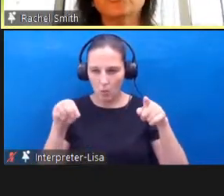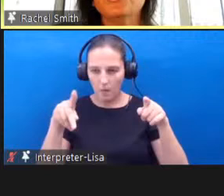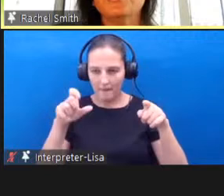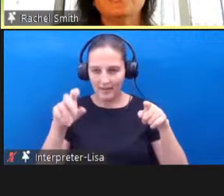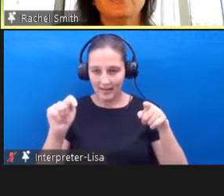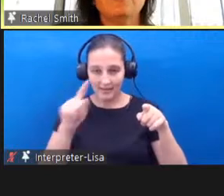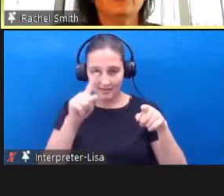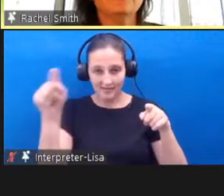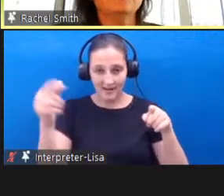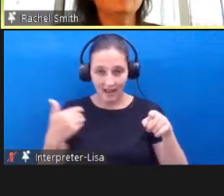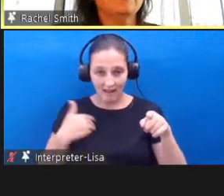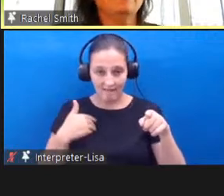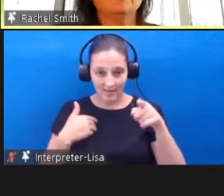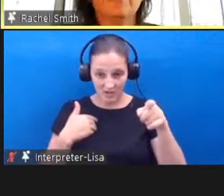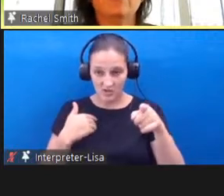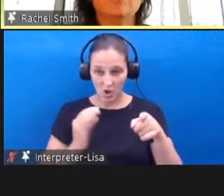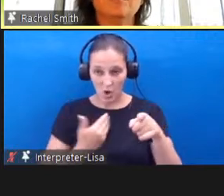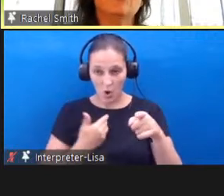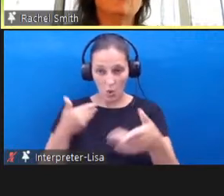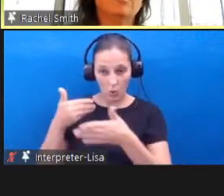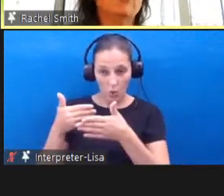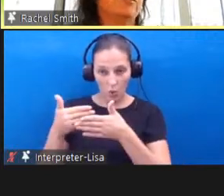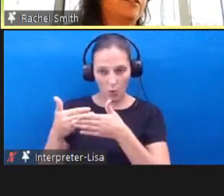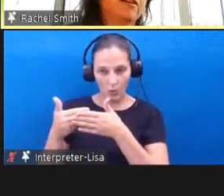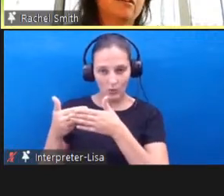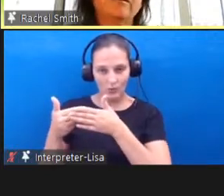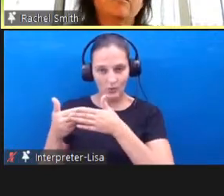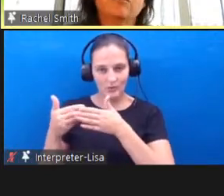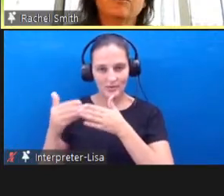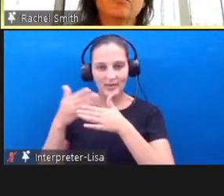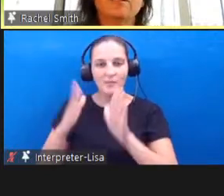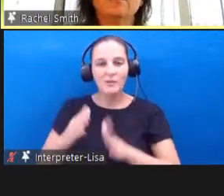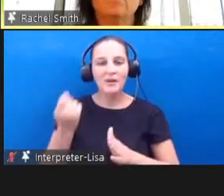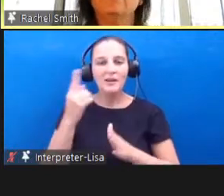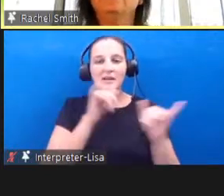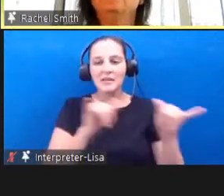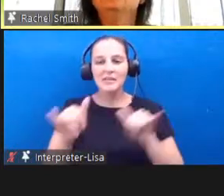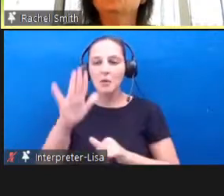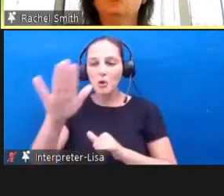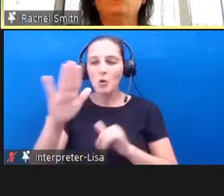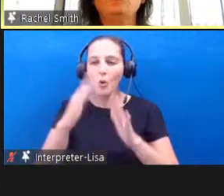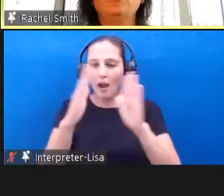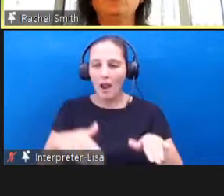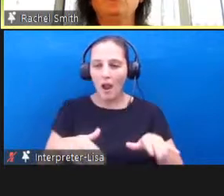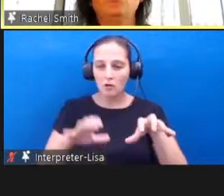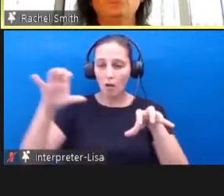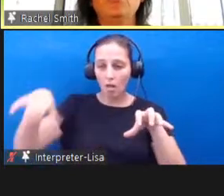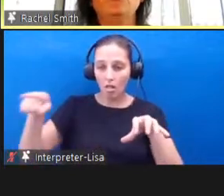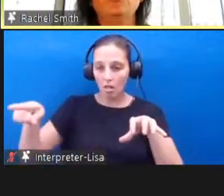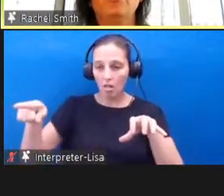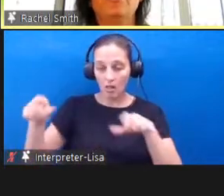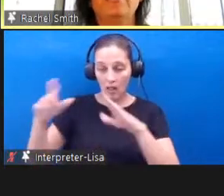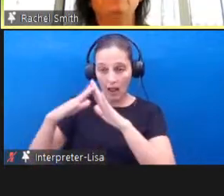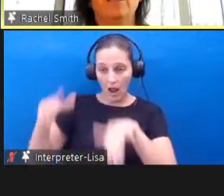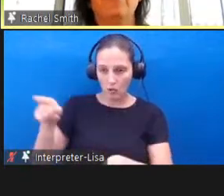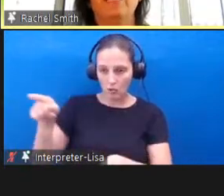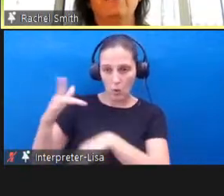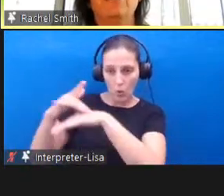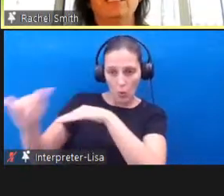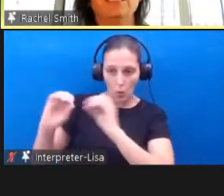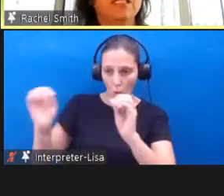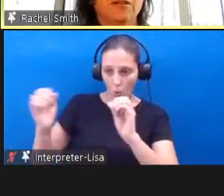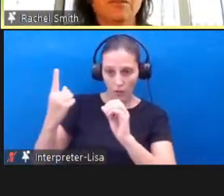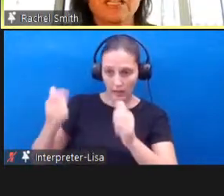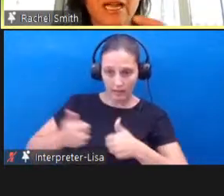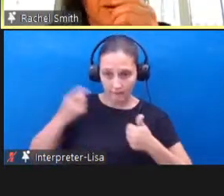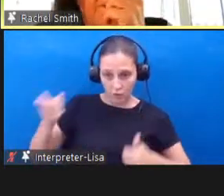are our closest neighbors. These are the empty houses in our neighborhood. You knock on the door, nobody's home. So we don't know of any life in any of